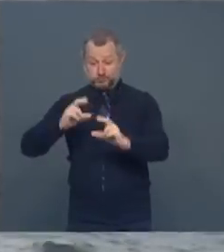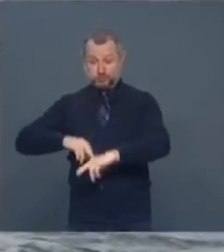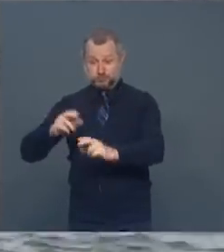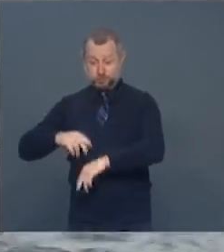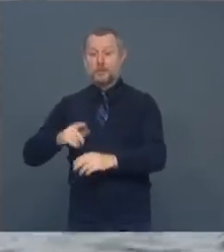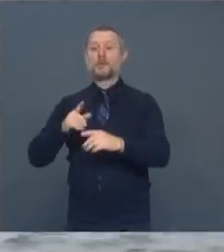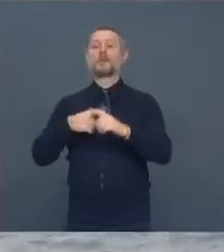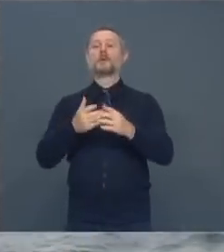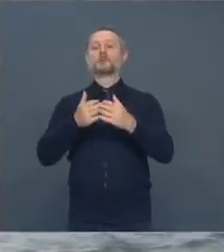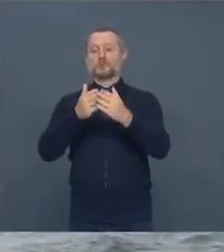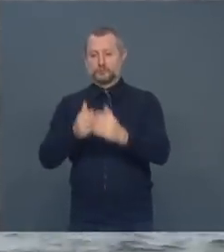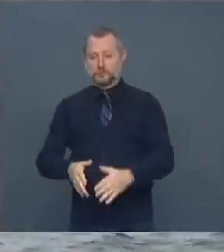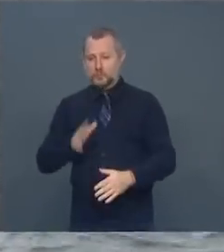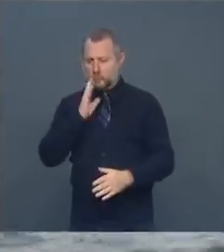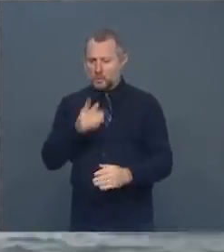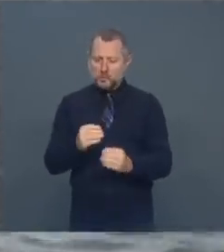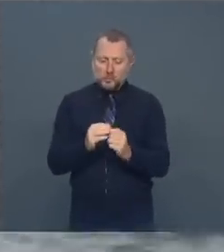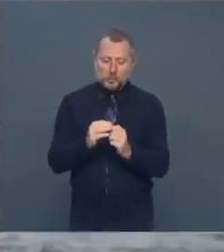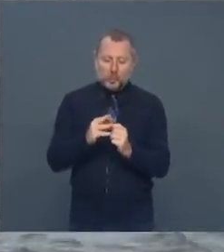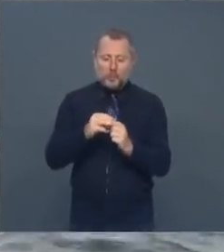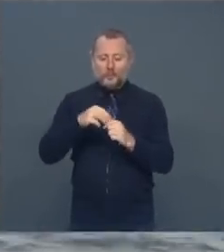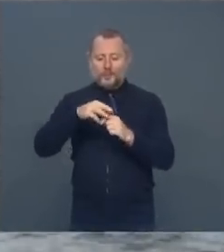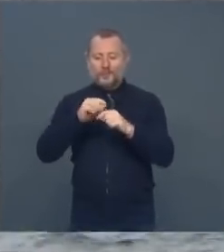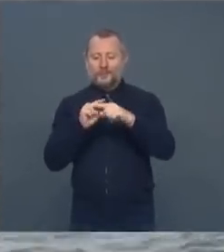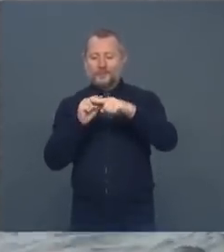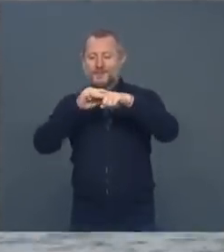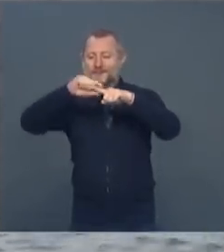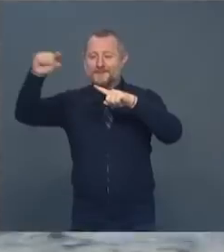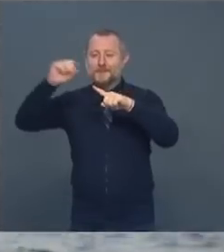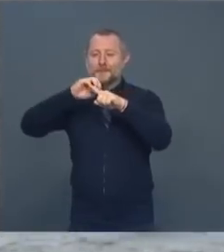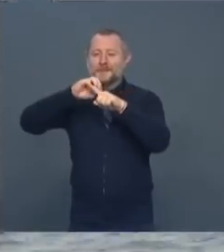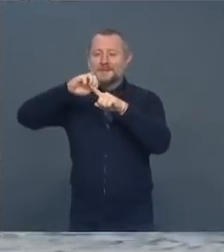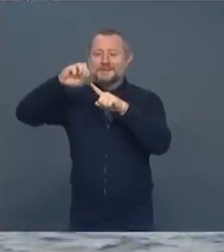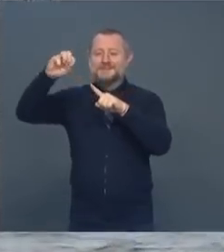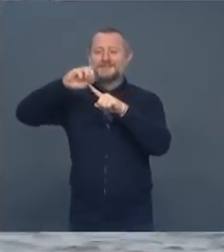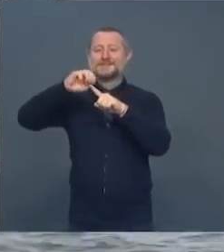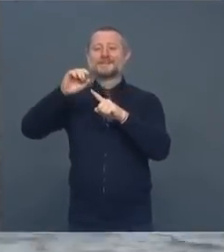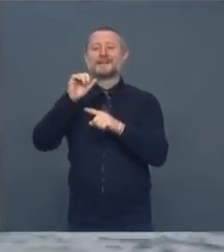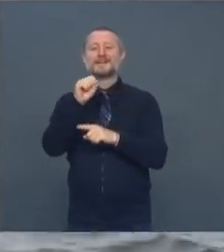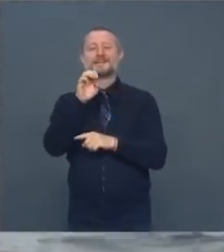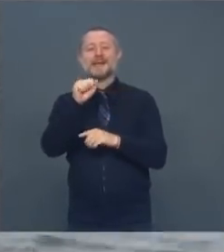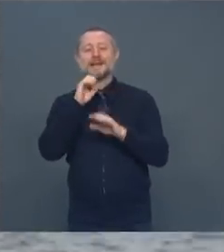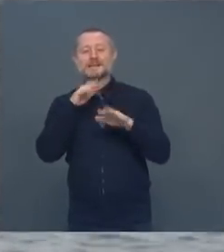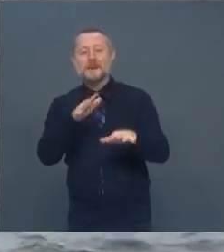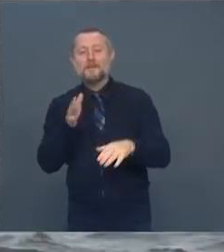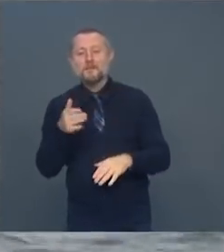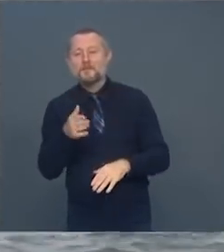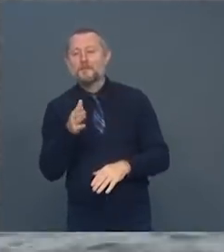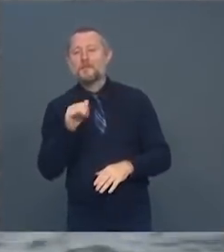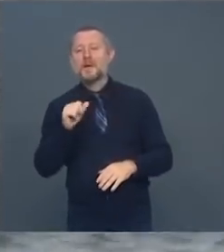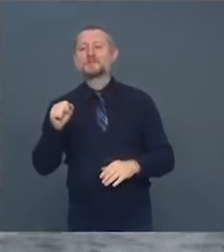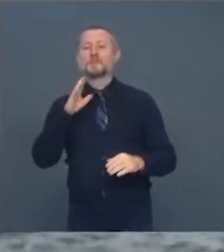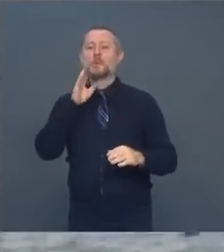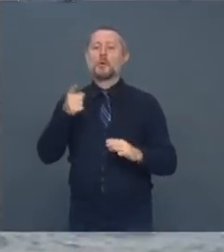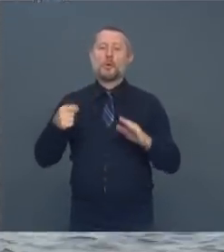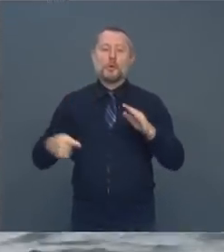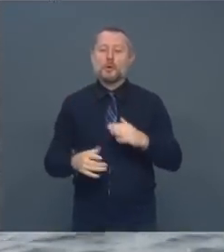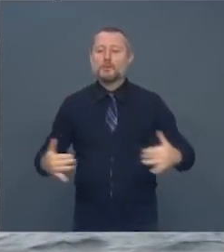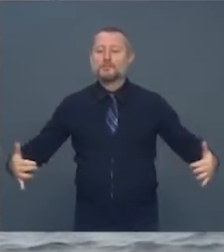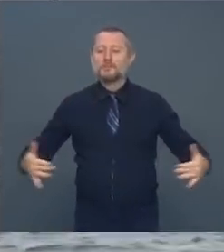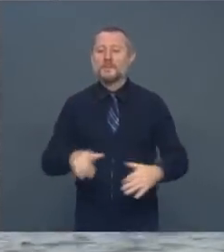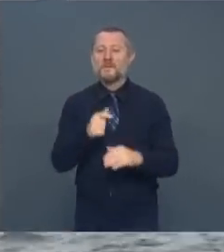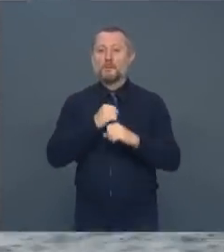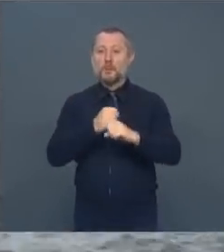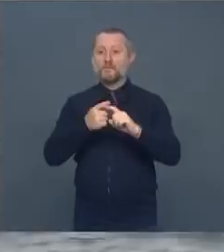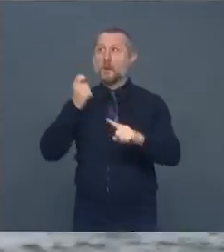of the fish, like black sea bass and porgy, they're going to like find shelter in there from the larger fish.